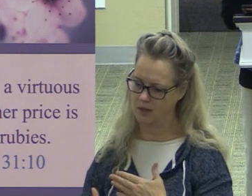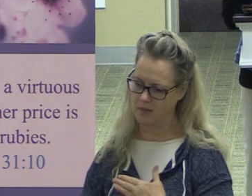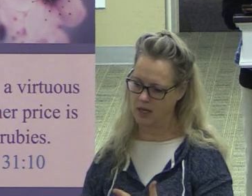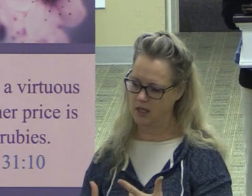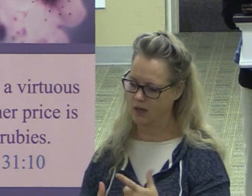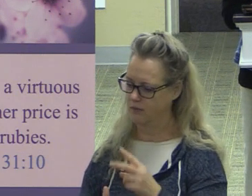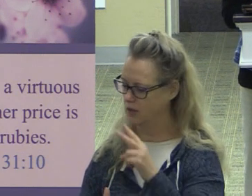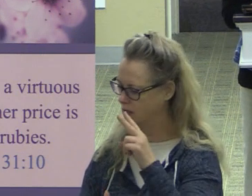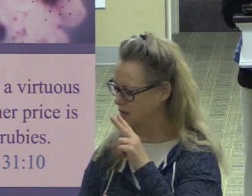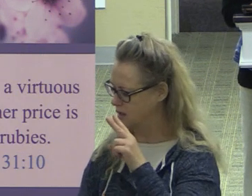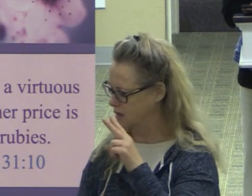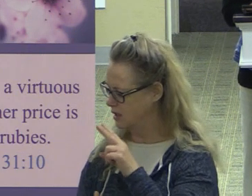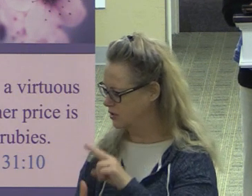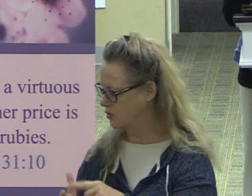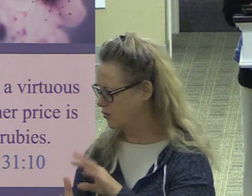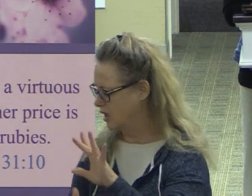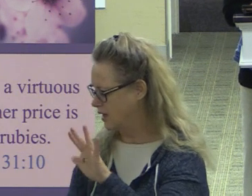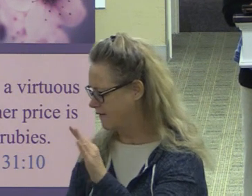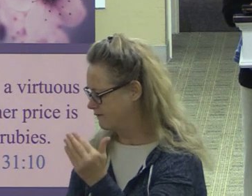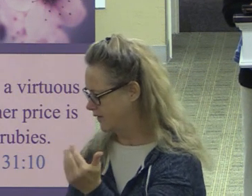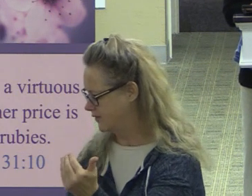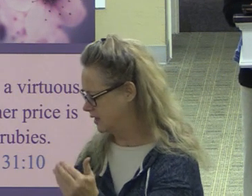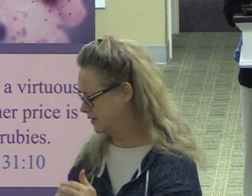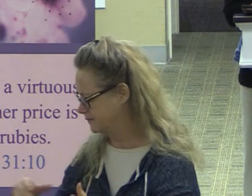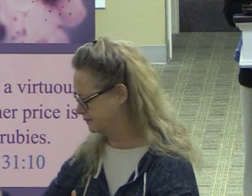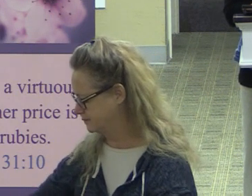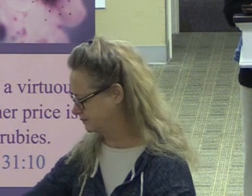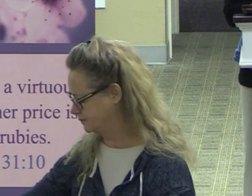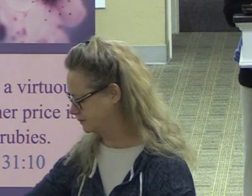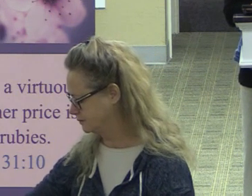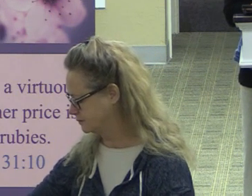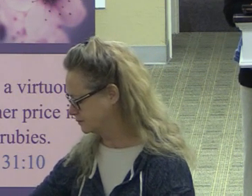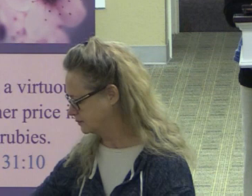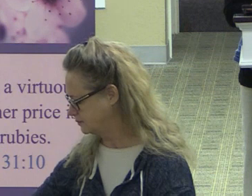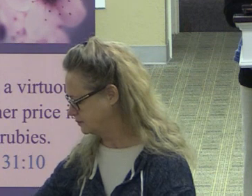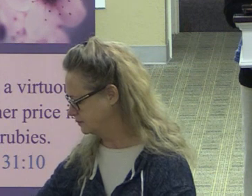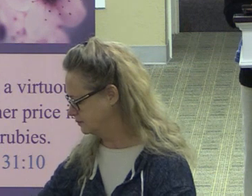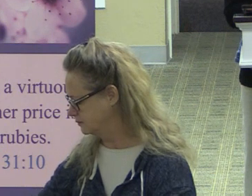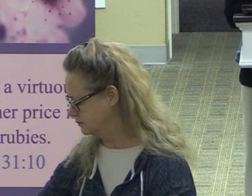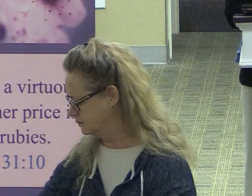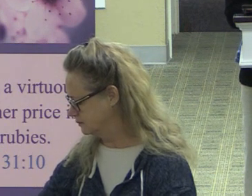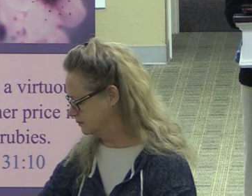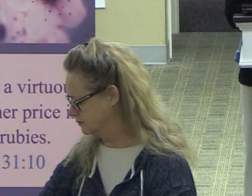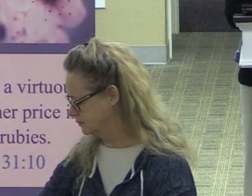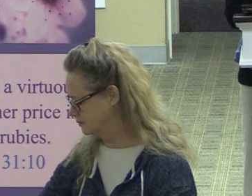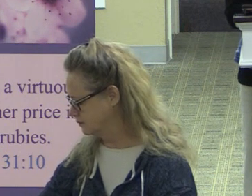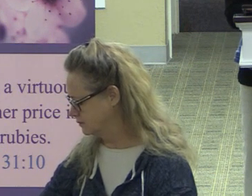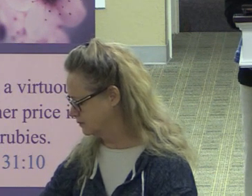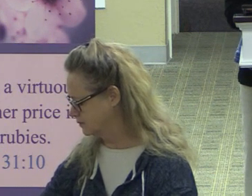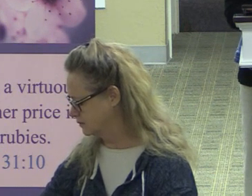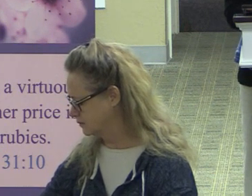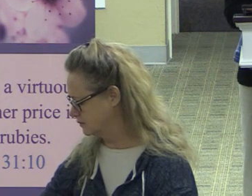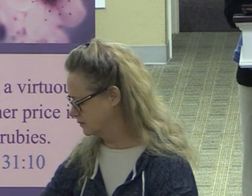Let's read verse 15. I pray not that thou shouldest take them out of the world, but that thou shouldest keep them from the evil.